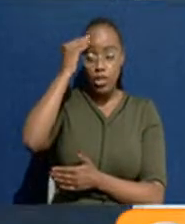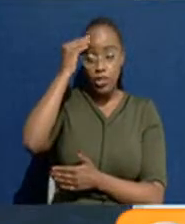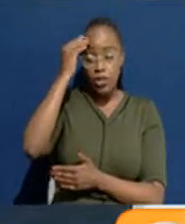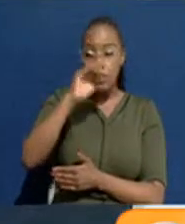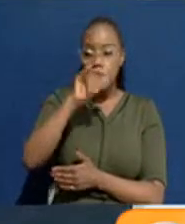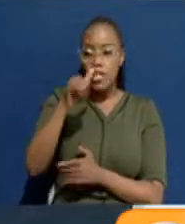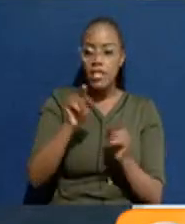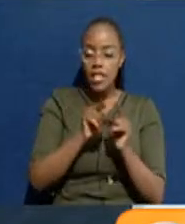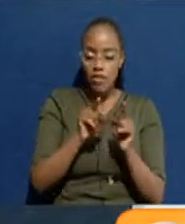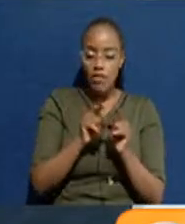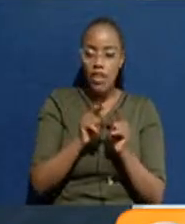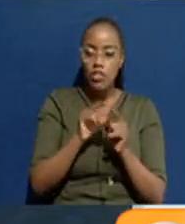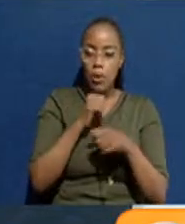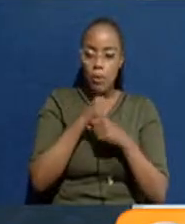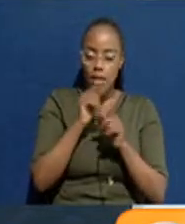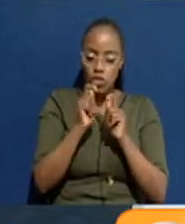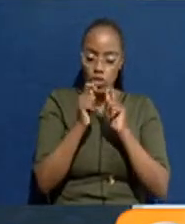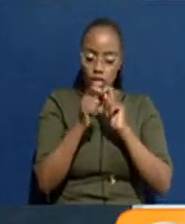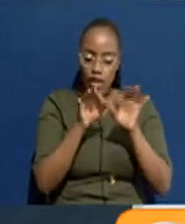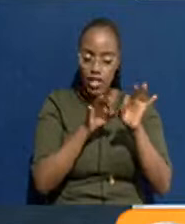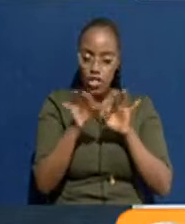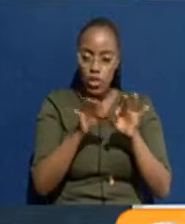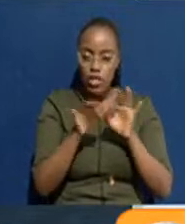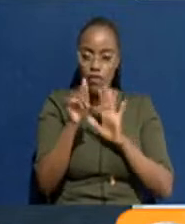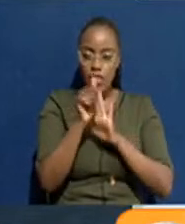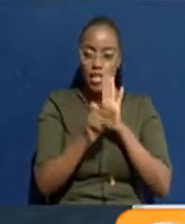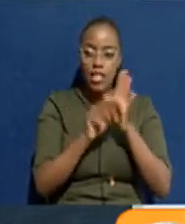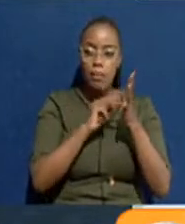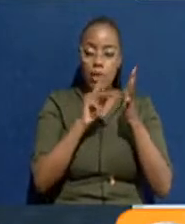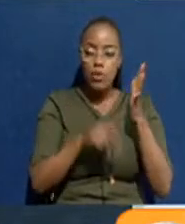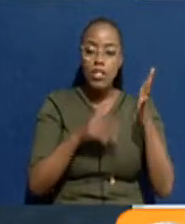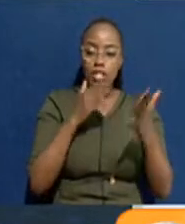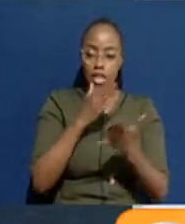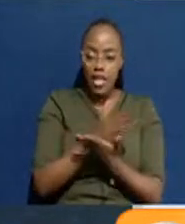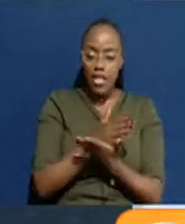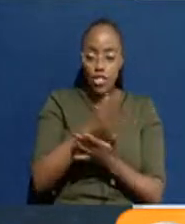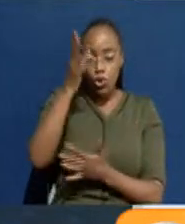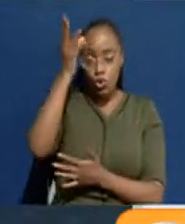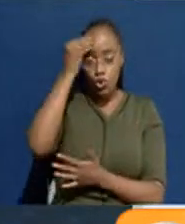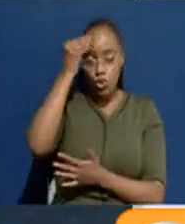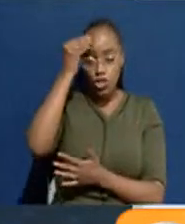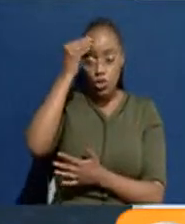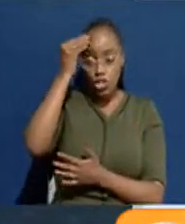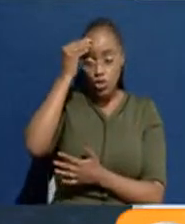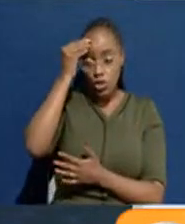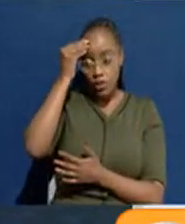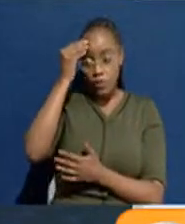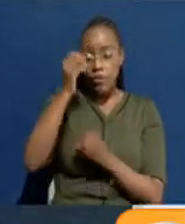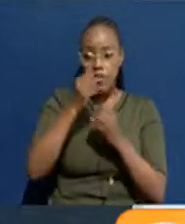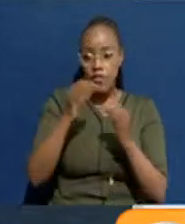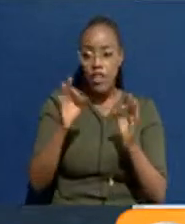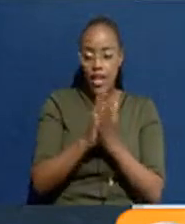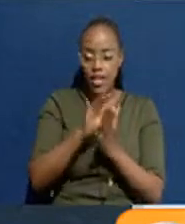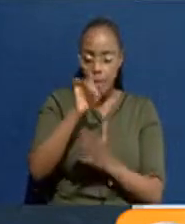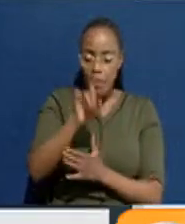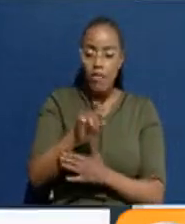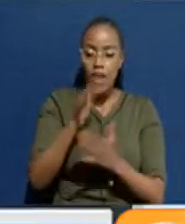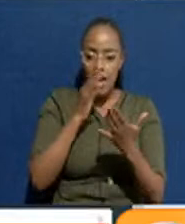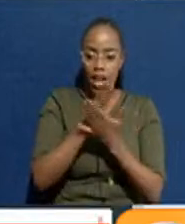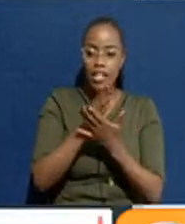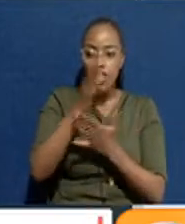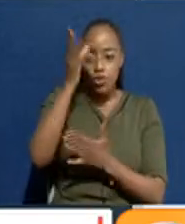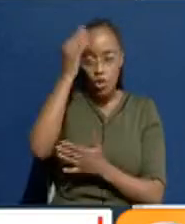just deconstruct this article for him, this means that the right to education, free and compulsory, right to